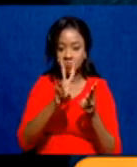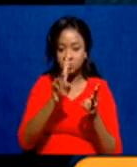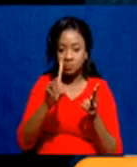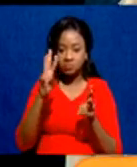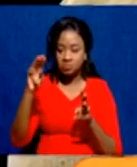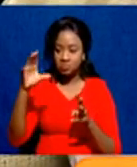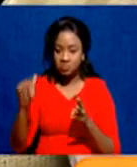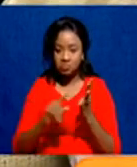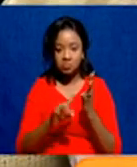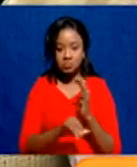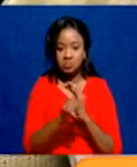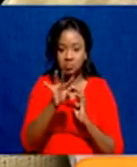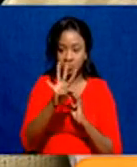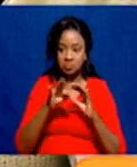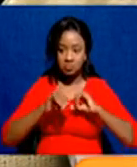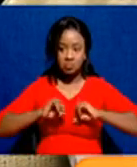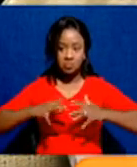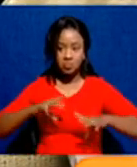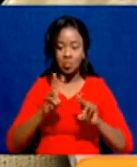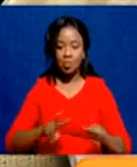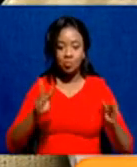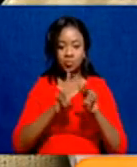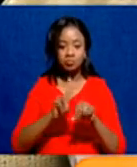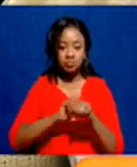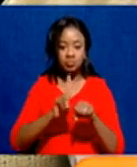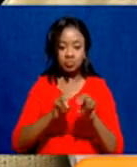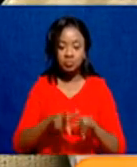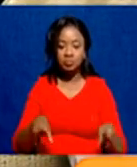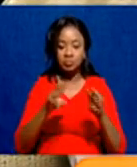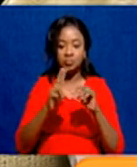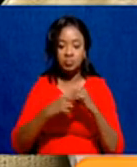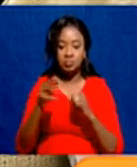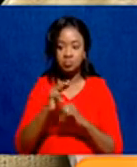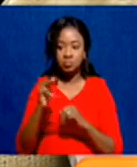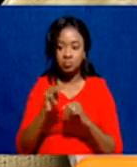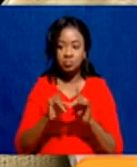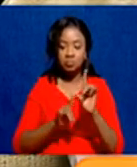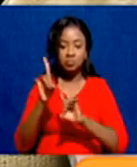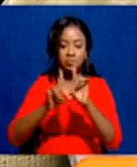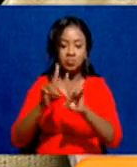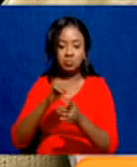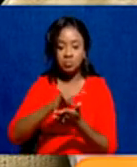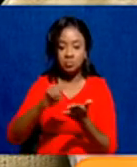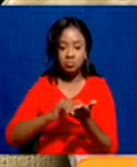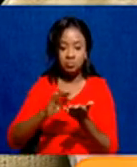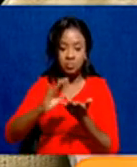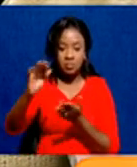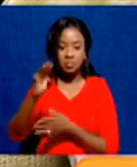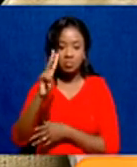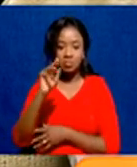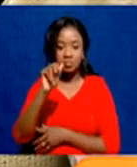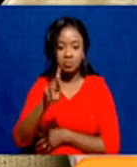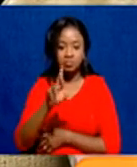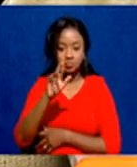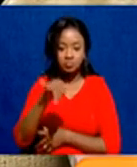MCAs and four other officers spent about 7 million shillings on a bonding trip to Marijani Hotel in